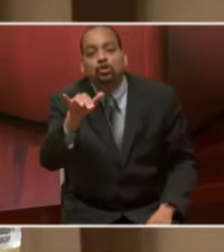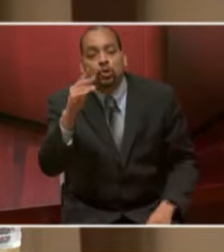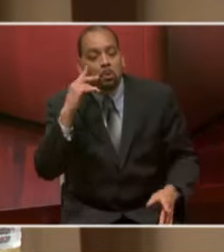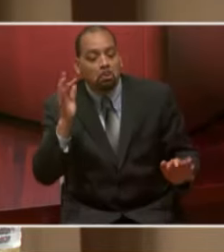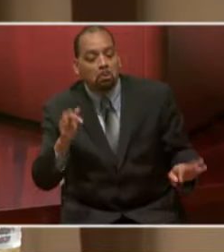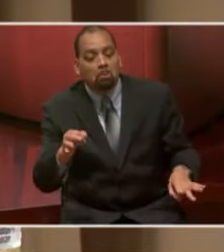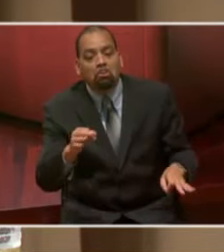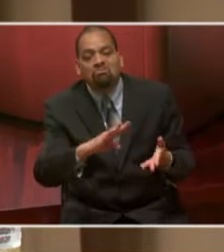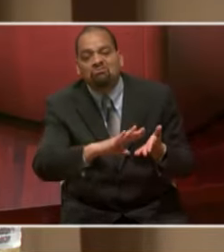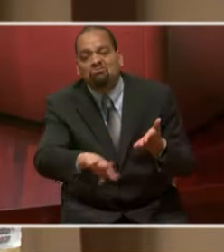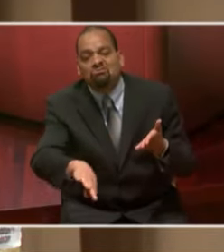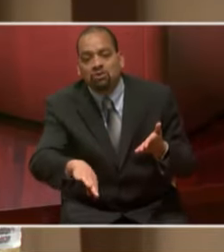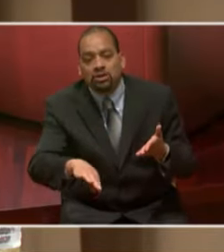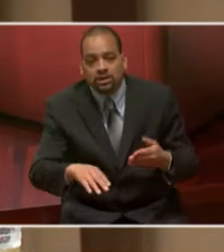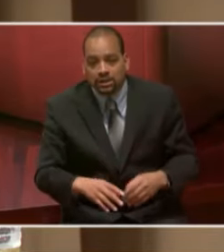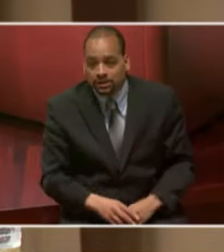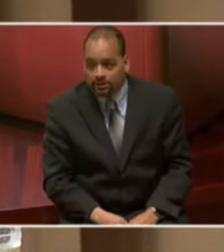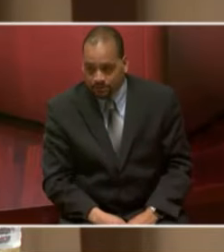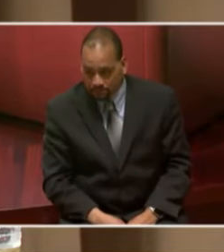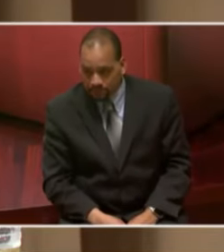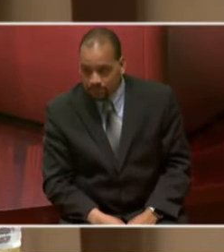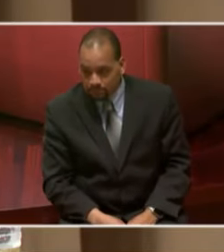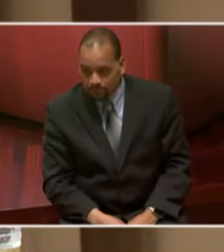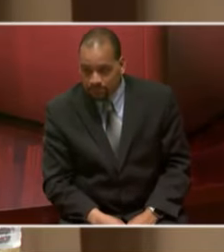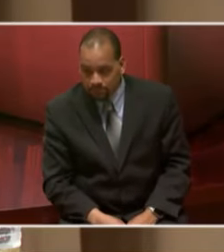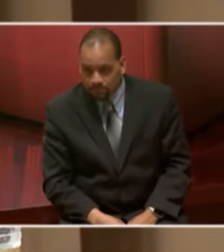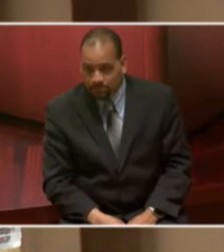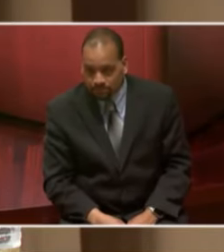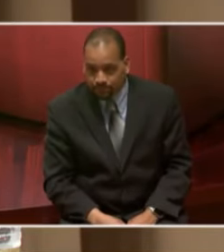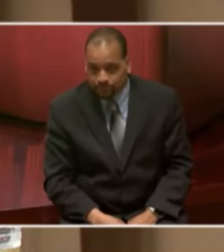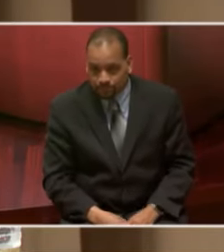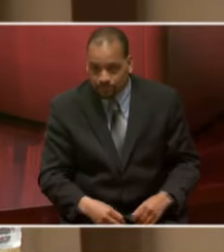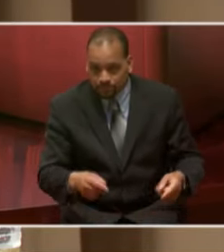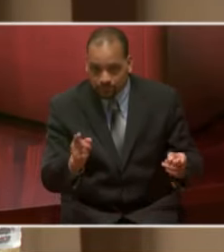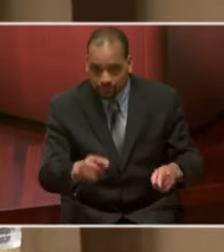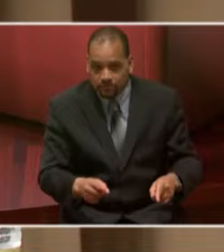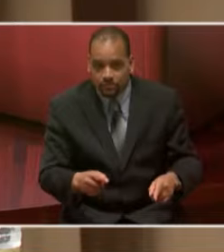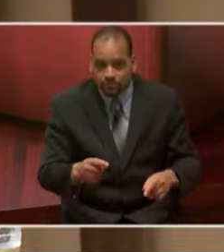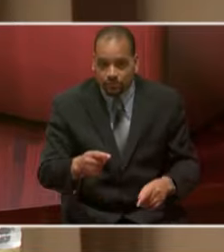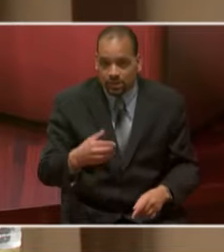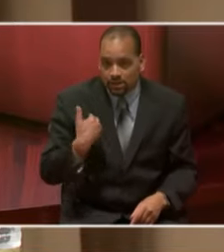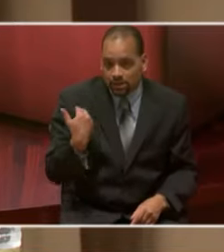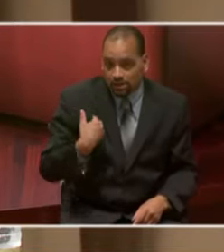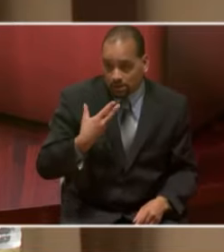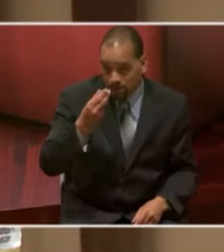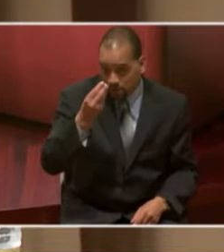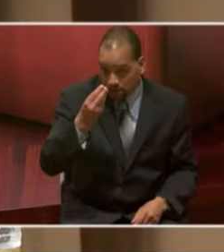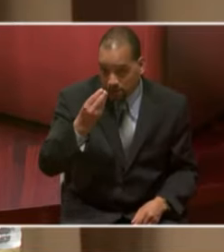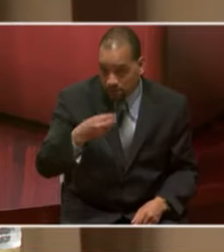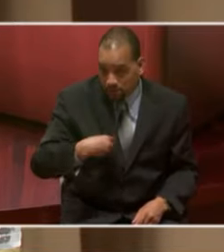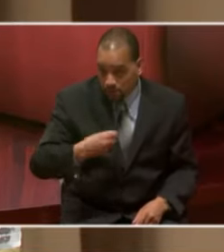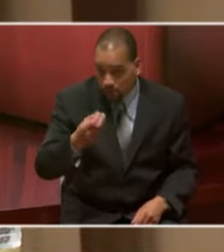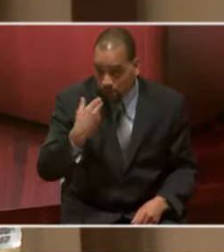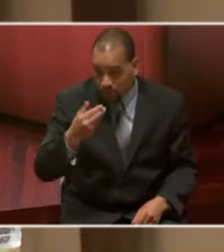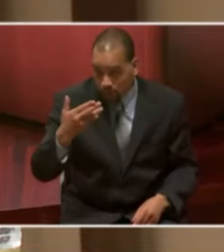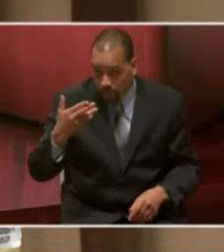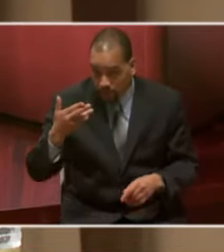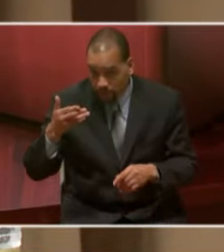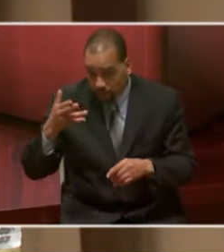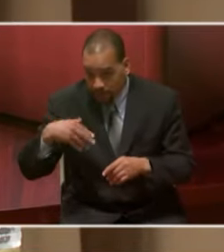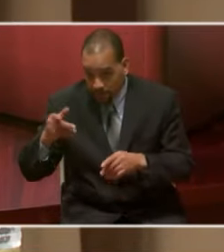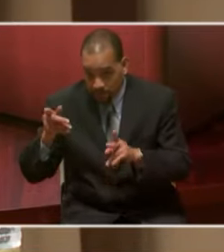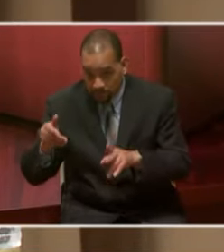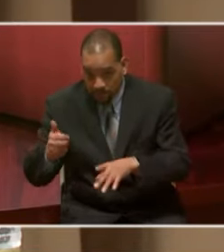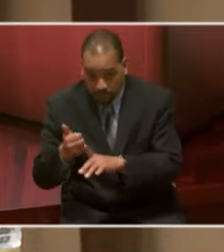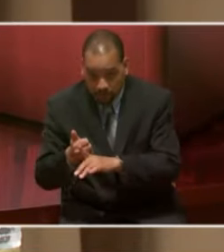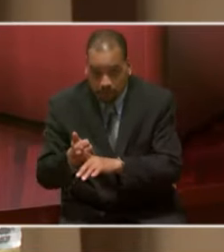day, say, thank you. Thank you for freeing me. Thank you for making me a little more human. And we